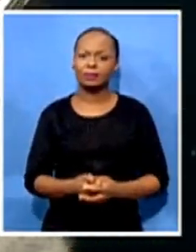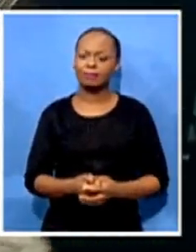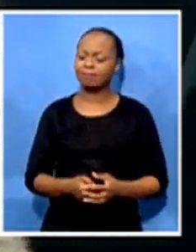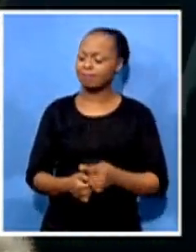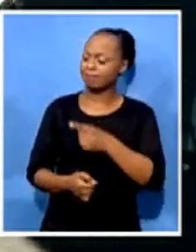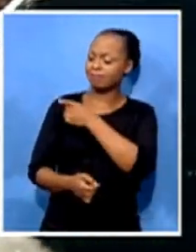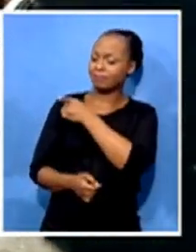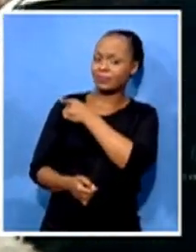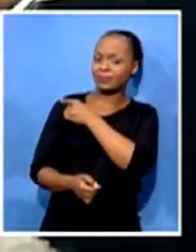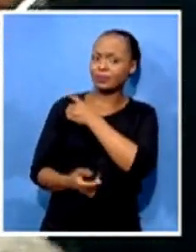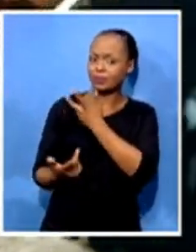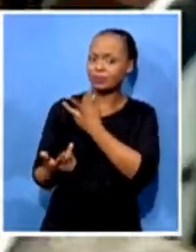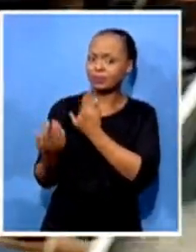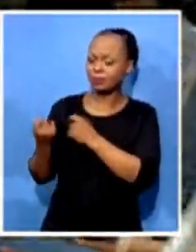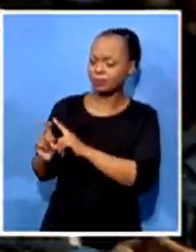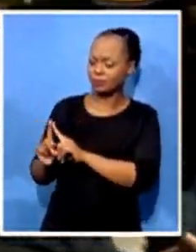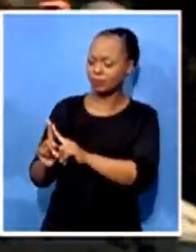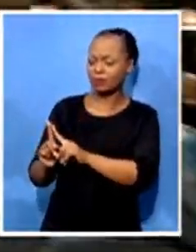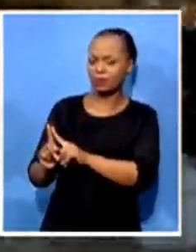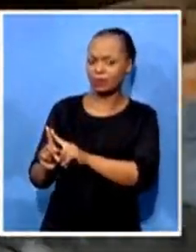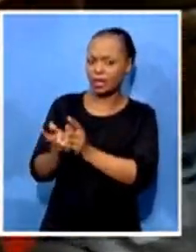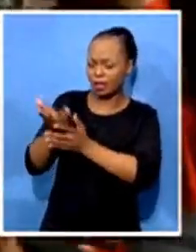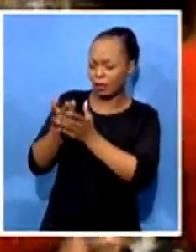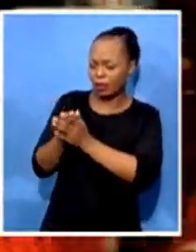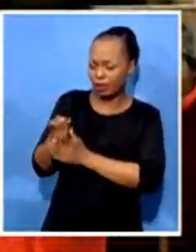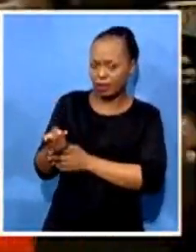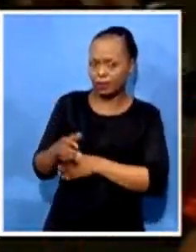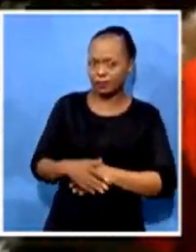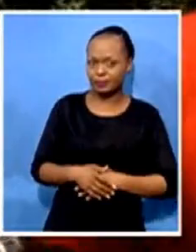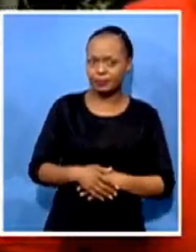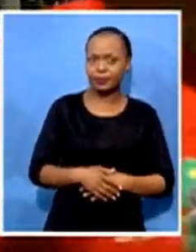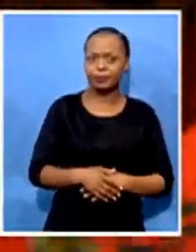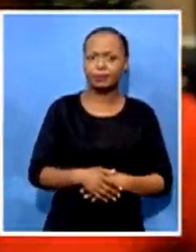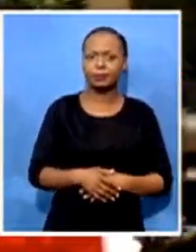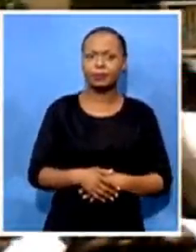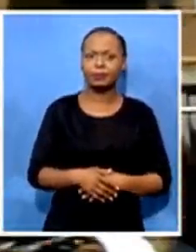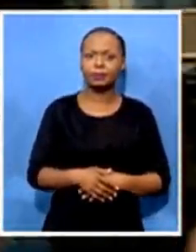as well. That will also be fine, sir. Mr. Marshall, are you going to address the media at any